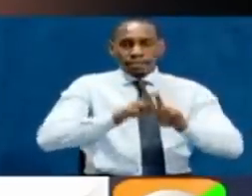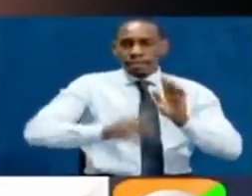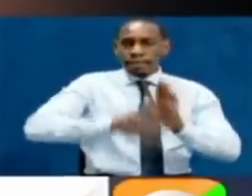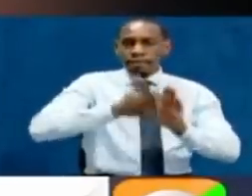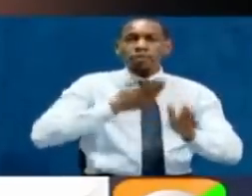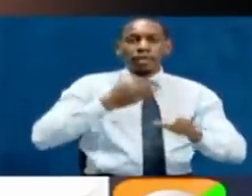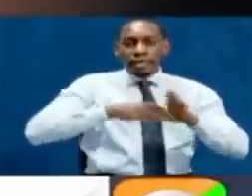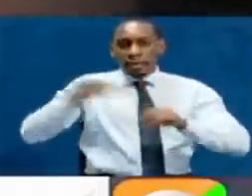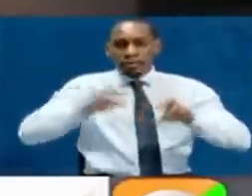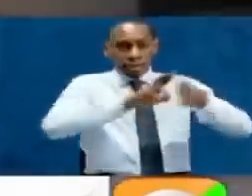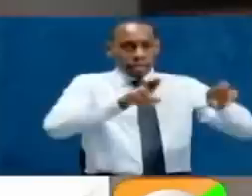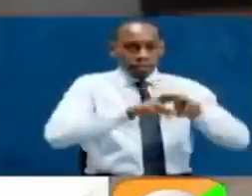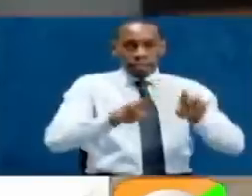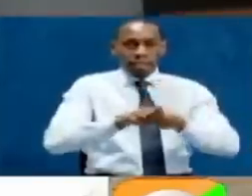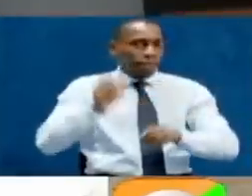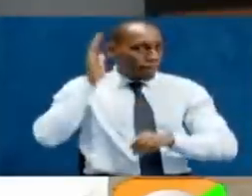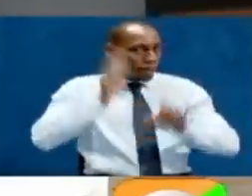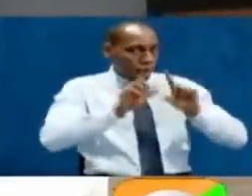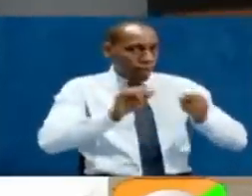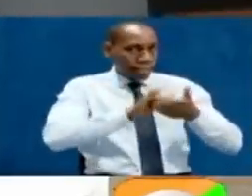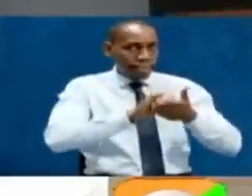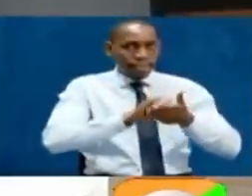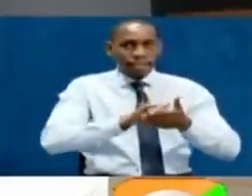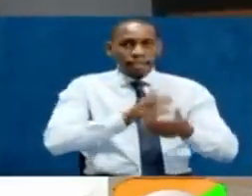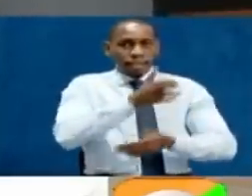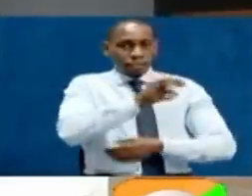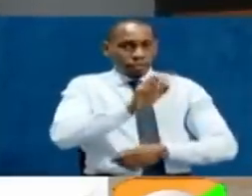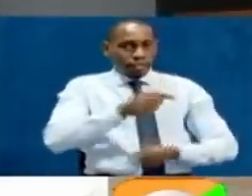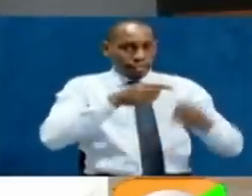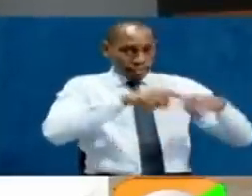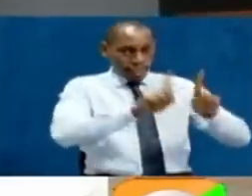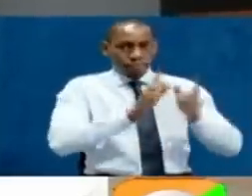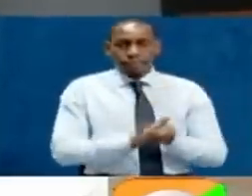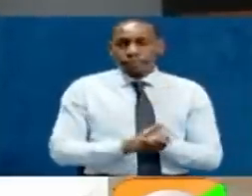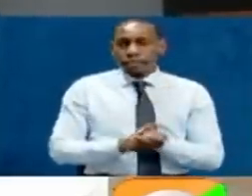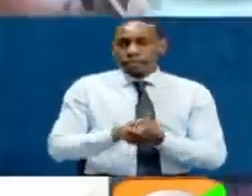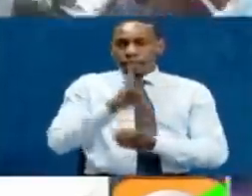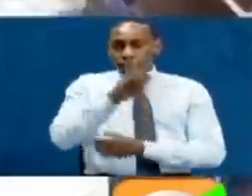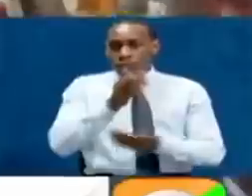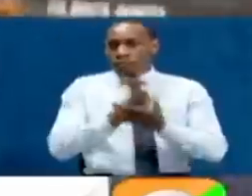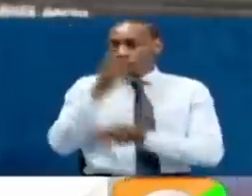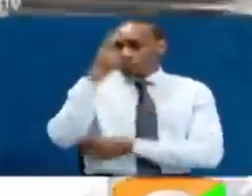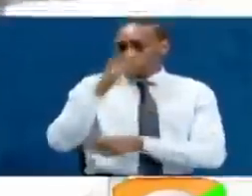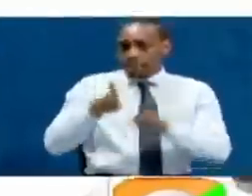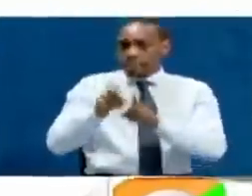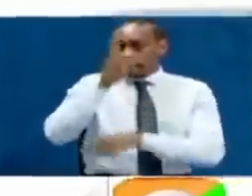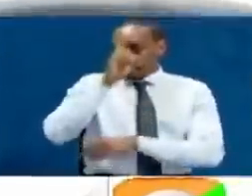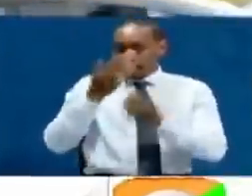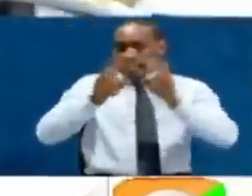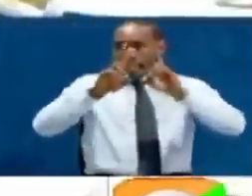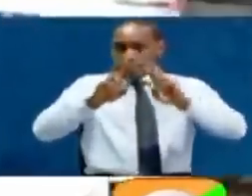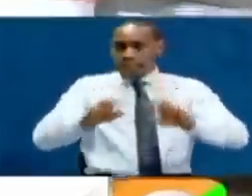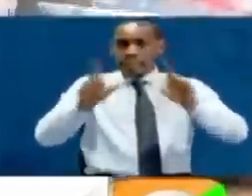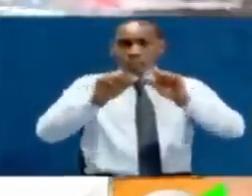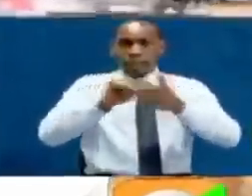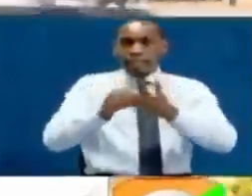rush to leave the room, and he was heard telling the others in the house that Omwenga had shot himself. The shooting is suspect, and police are now